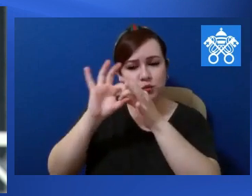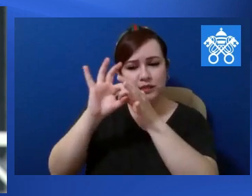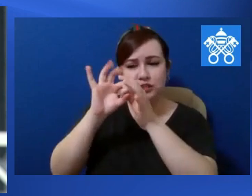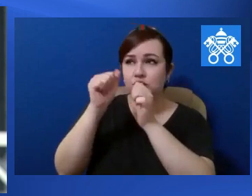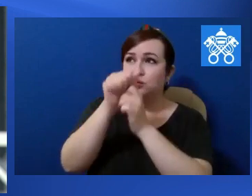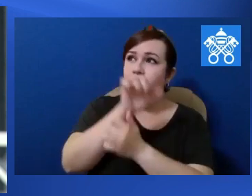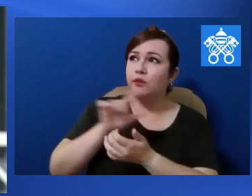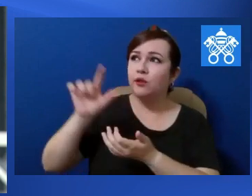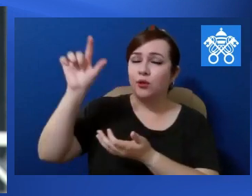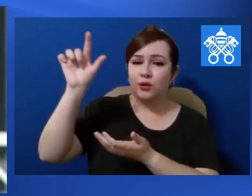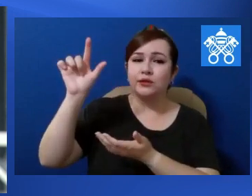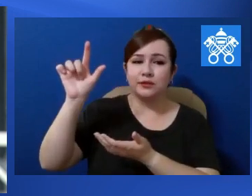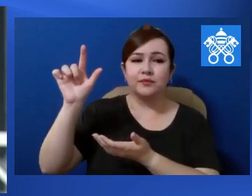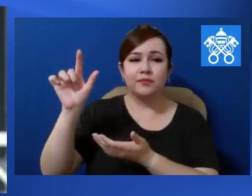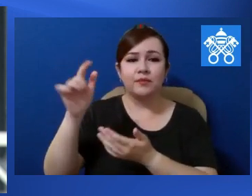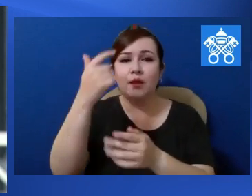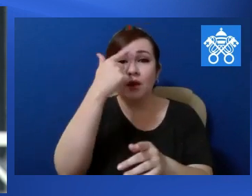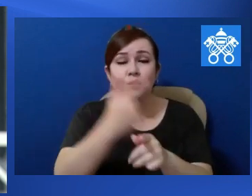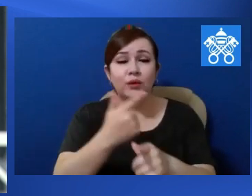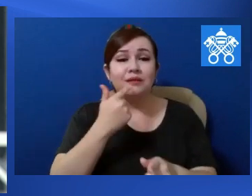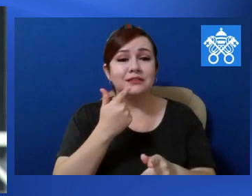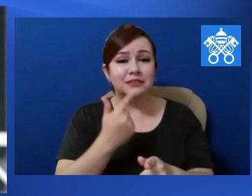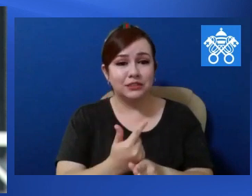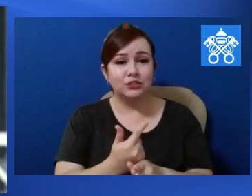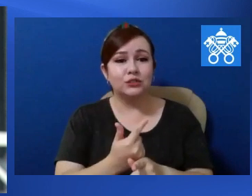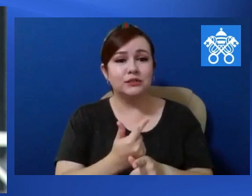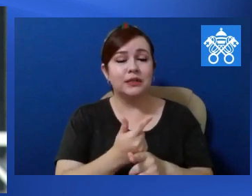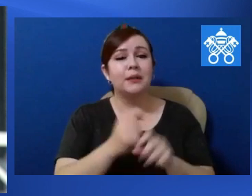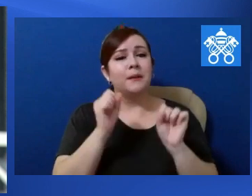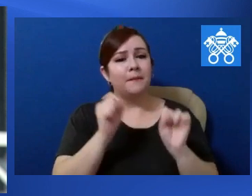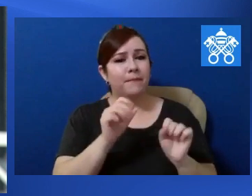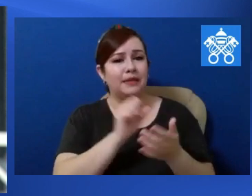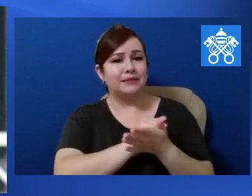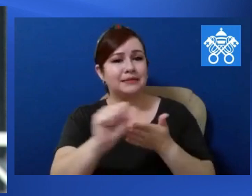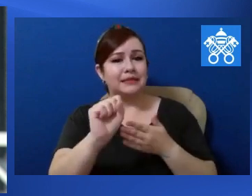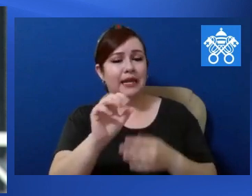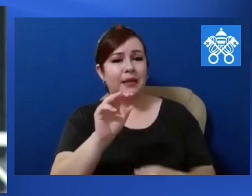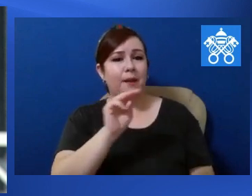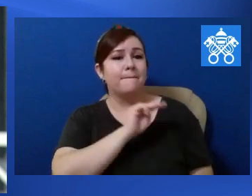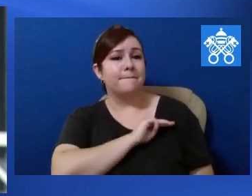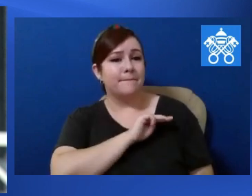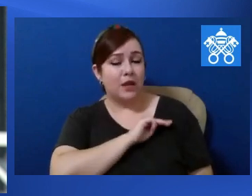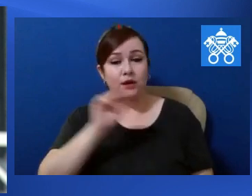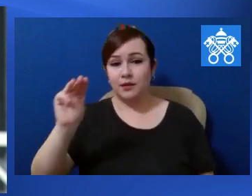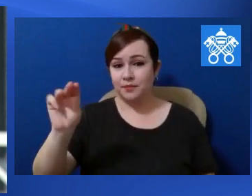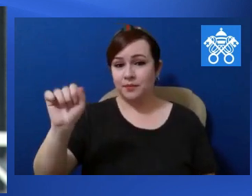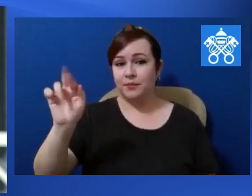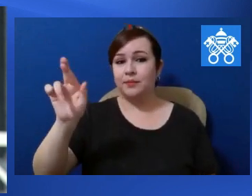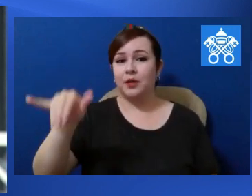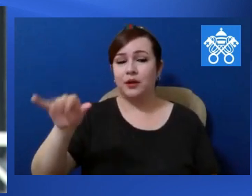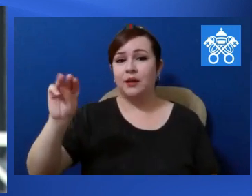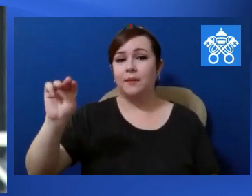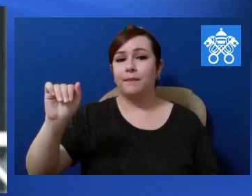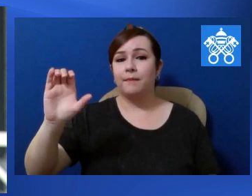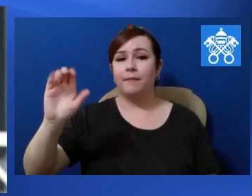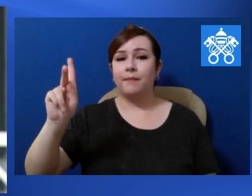Wisely reading the signs of the times, she understood that for her, the best way to do so was